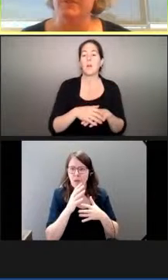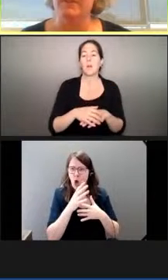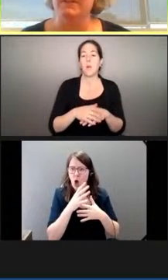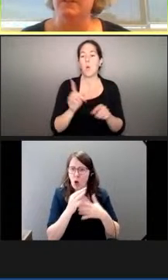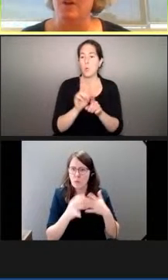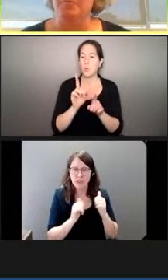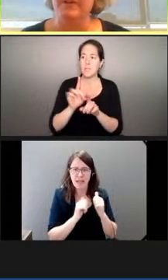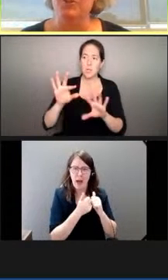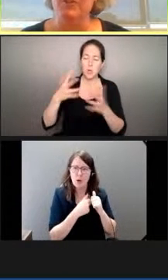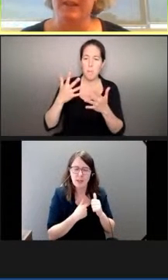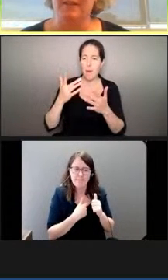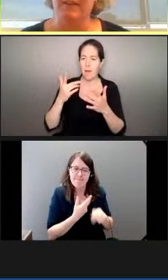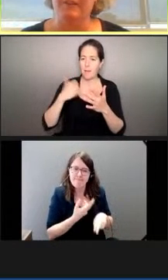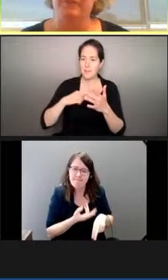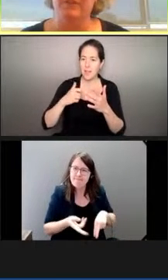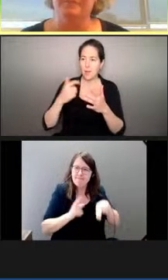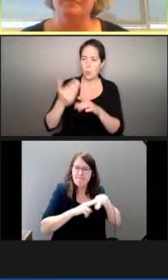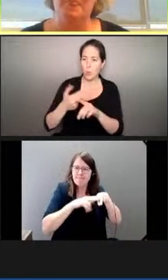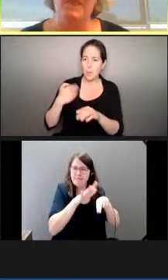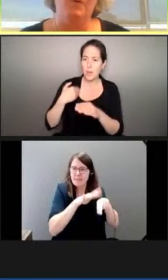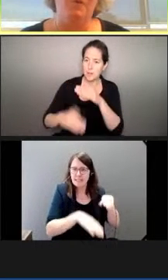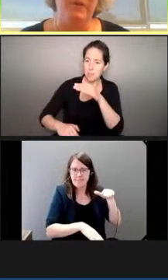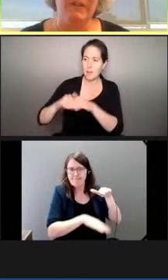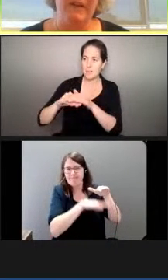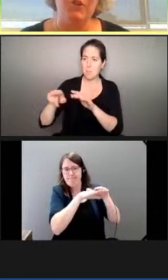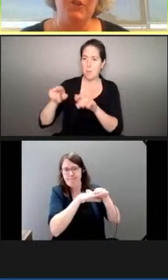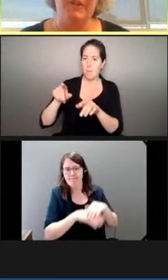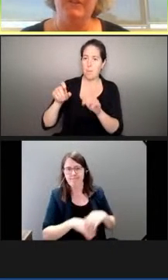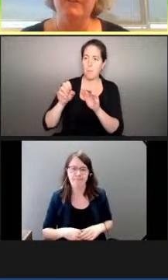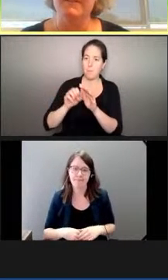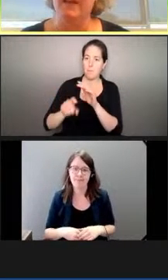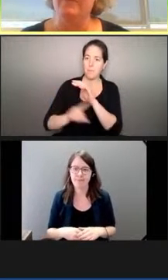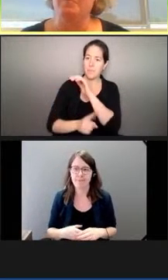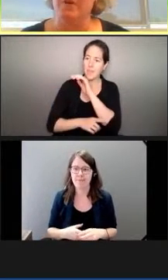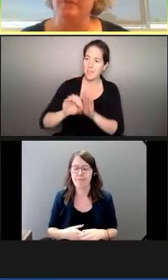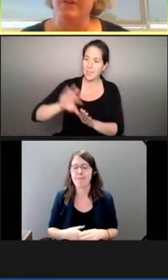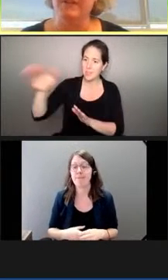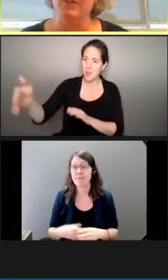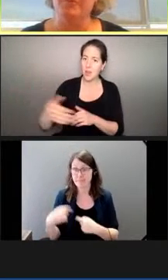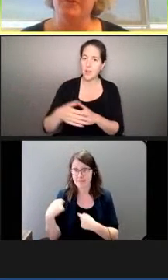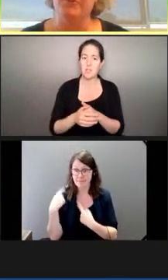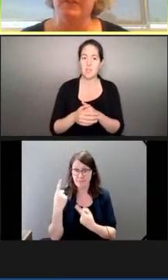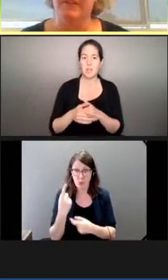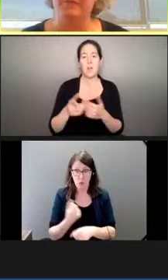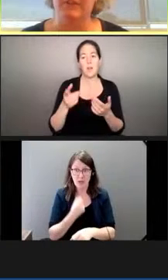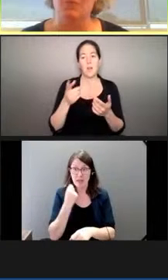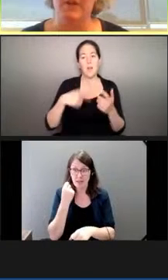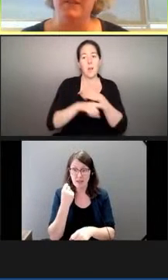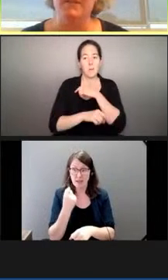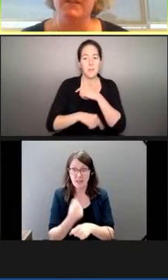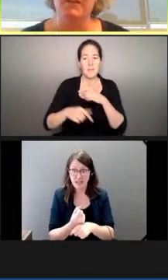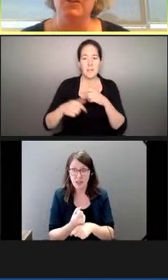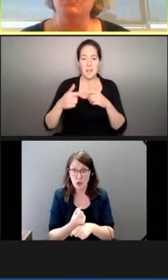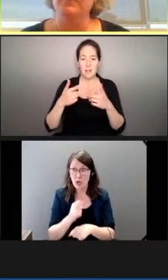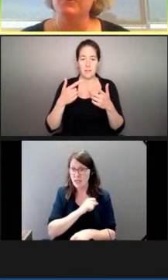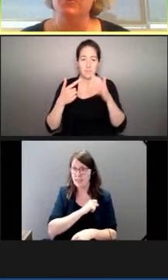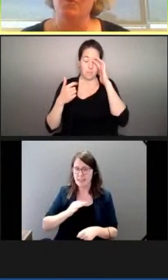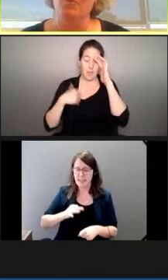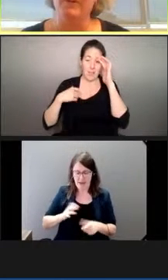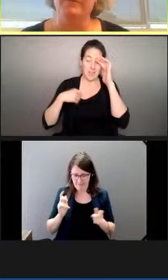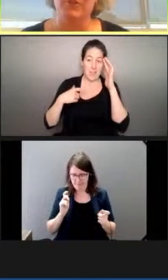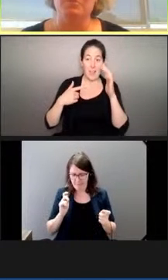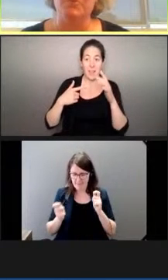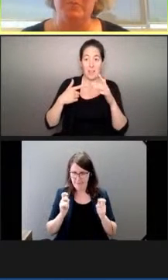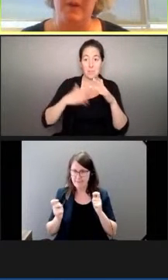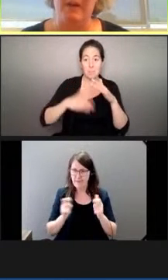efficiencies within the daily operations at the landfill. Over the last year, staff have modified the approach to landfilling waste, moving to a